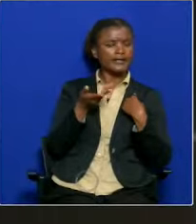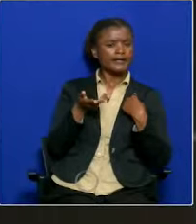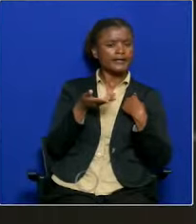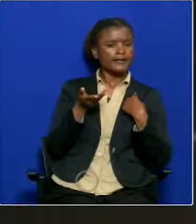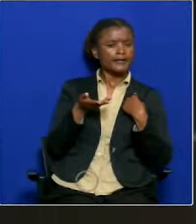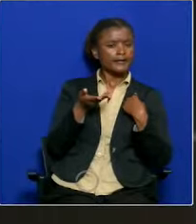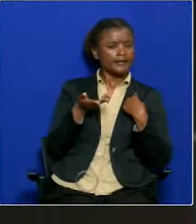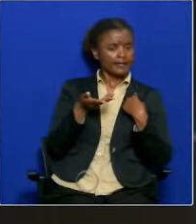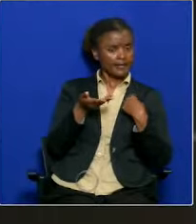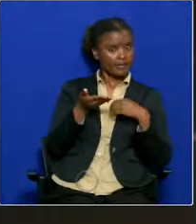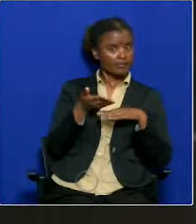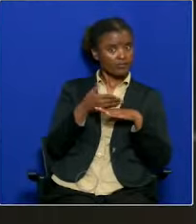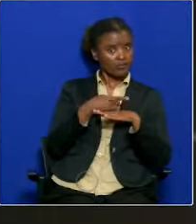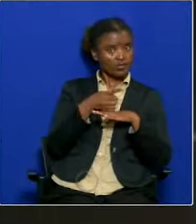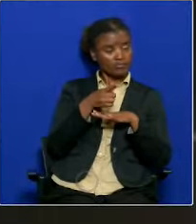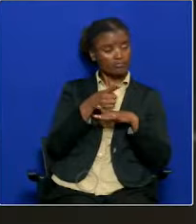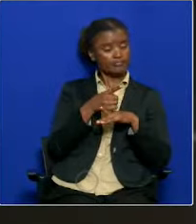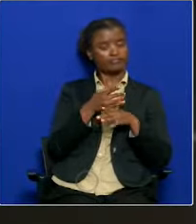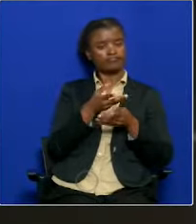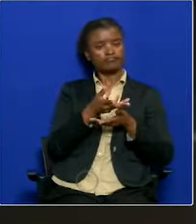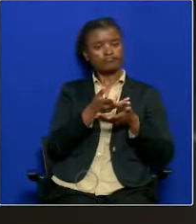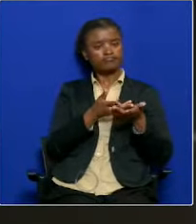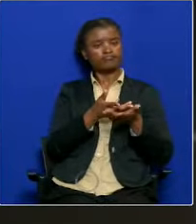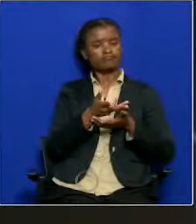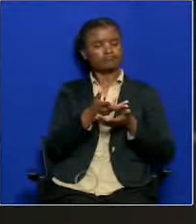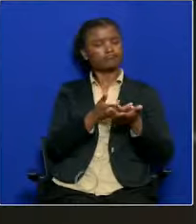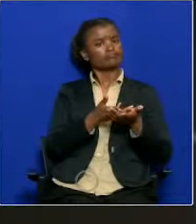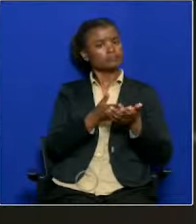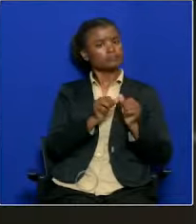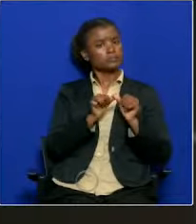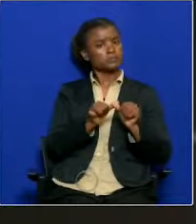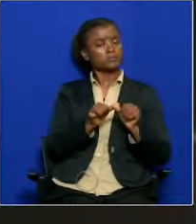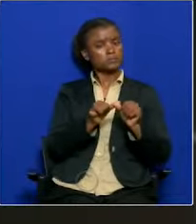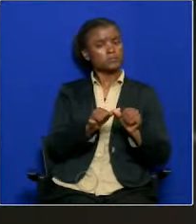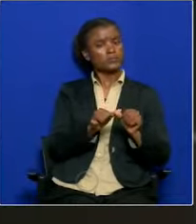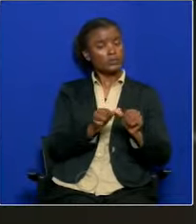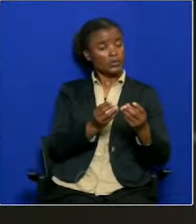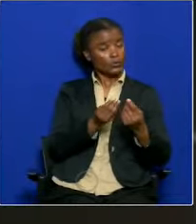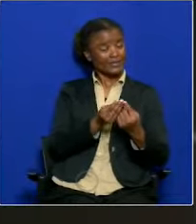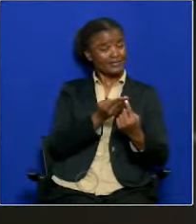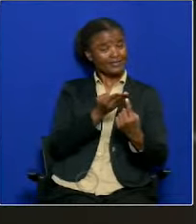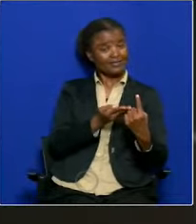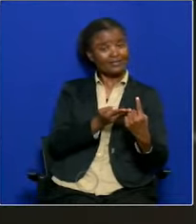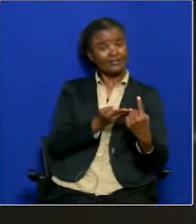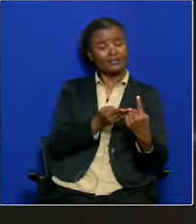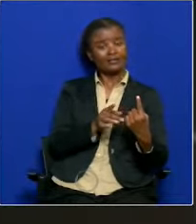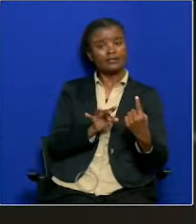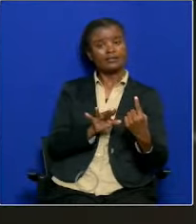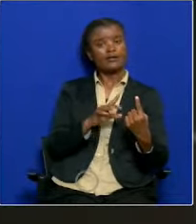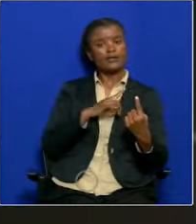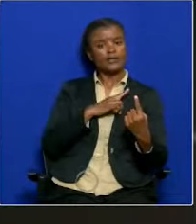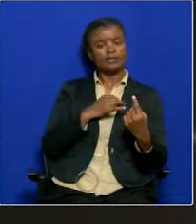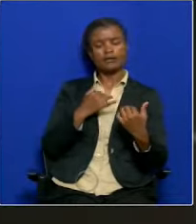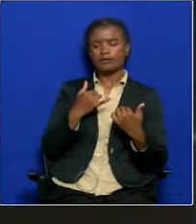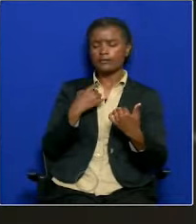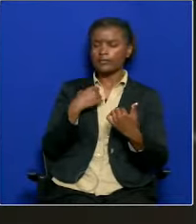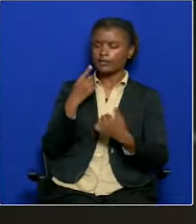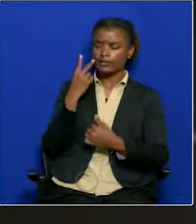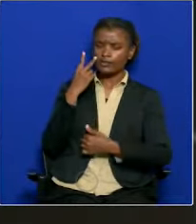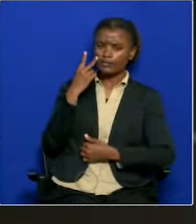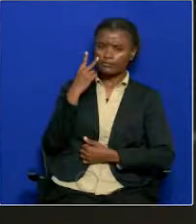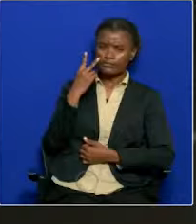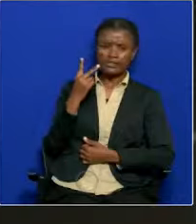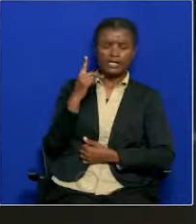frequent communications with him, because the impression, at least that I had gained from your statement originally,